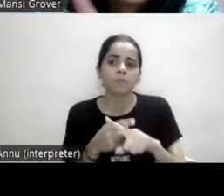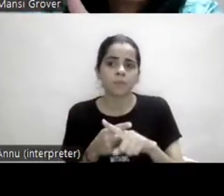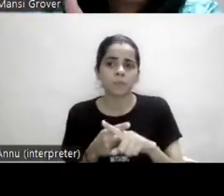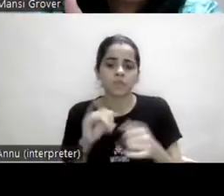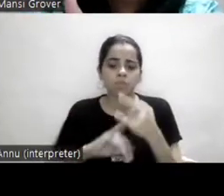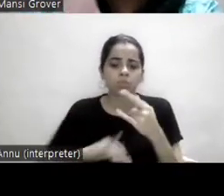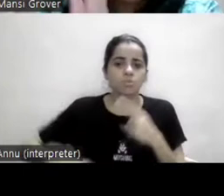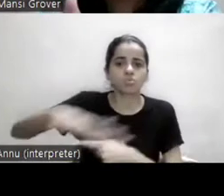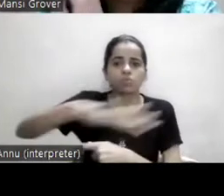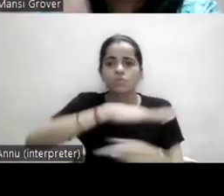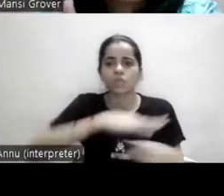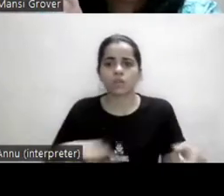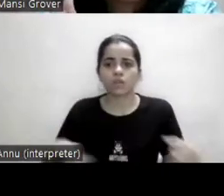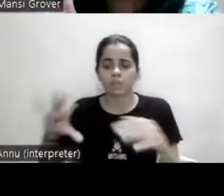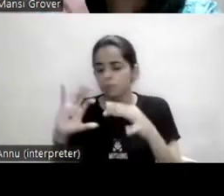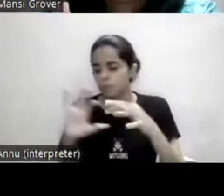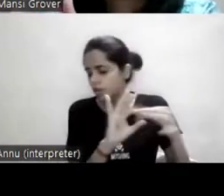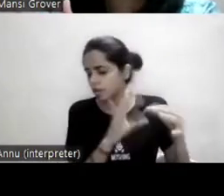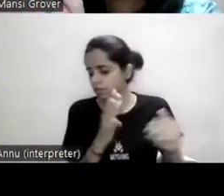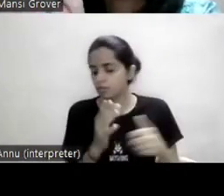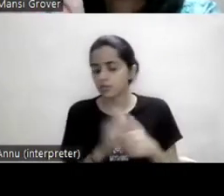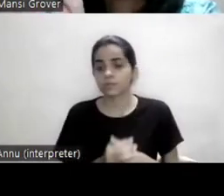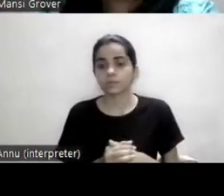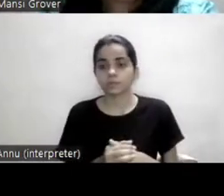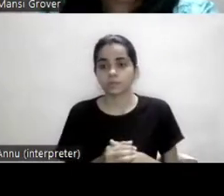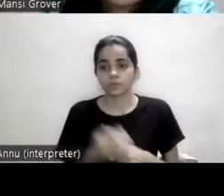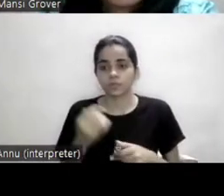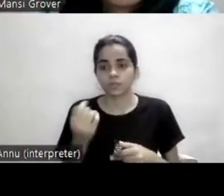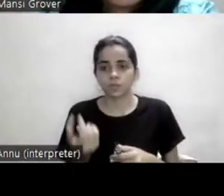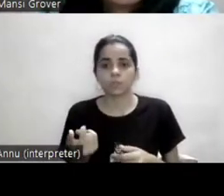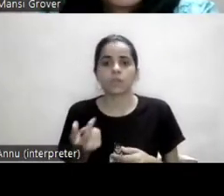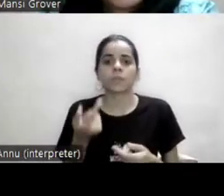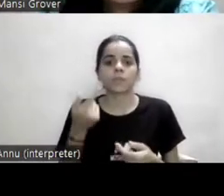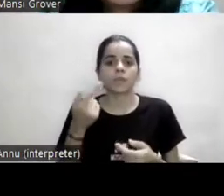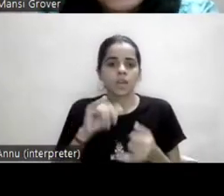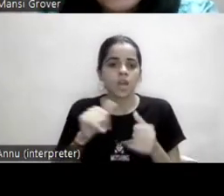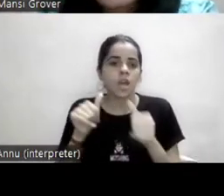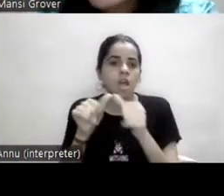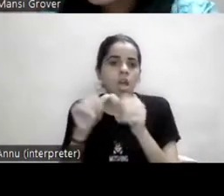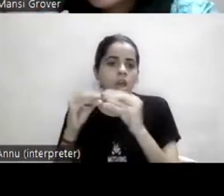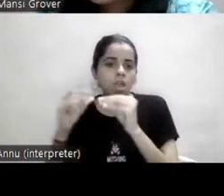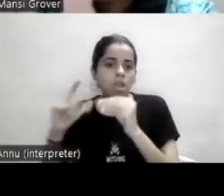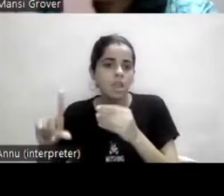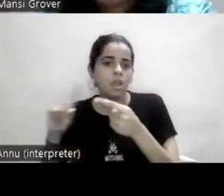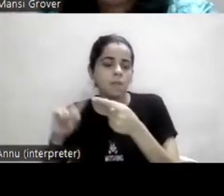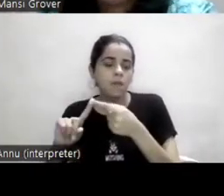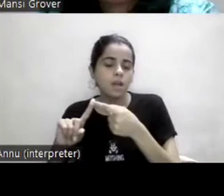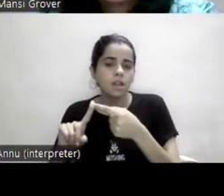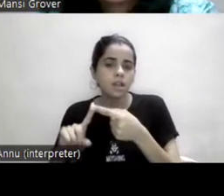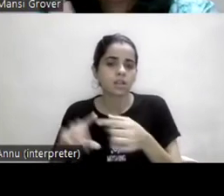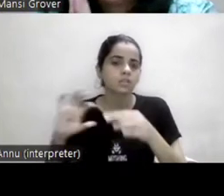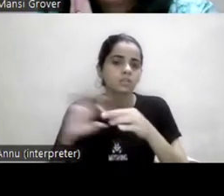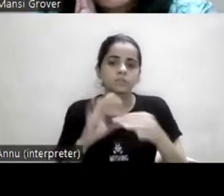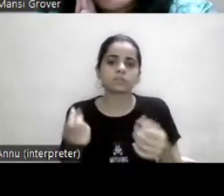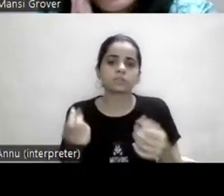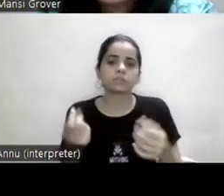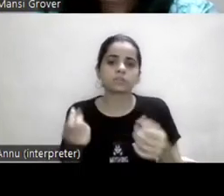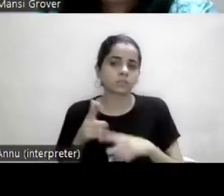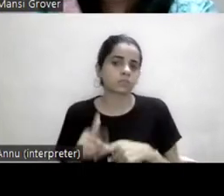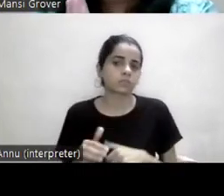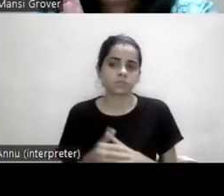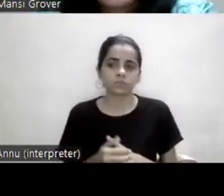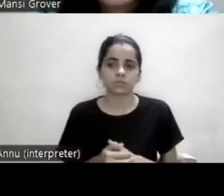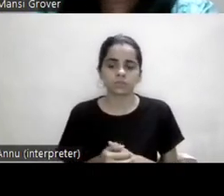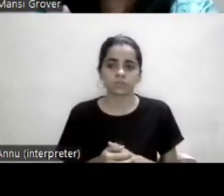social setup that we talk about as an ableist setup. So therefore, these people, the